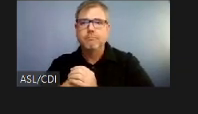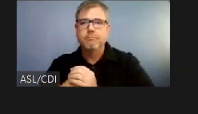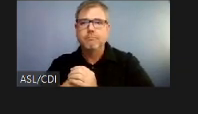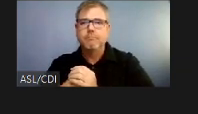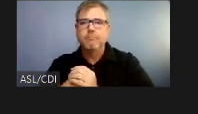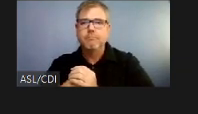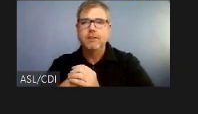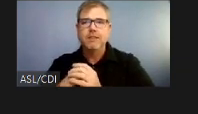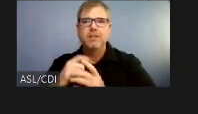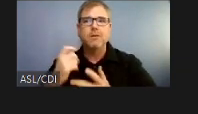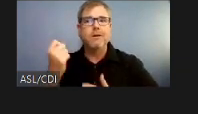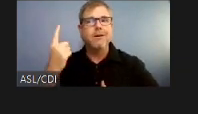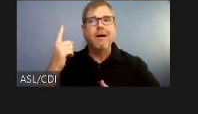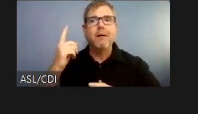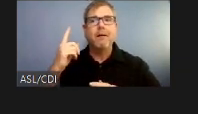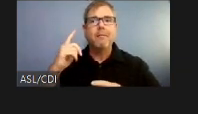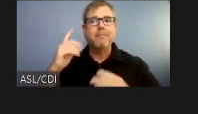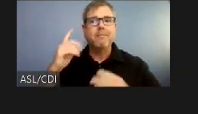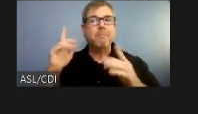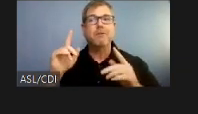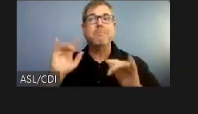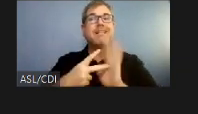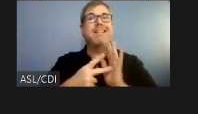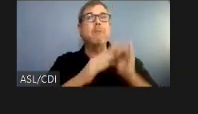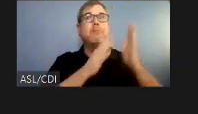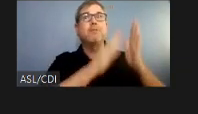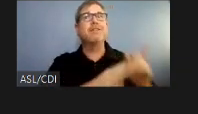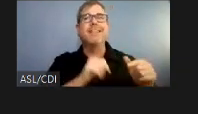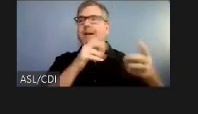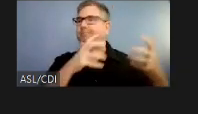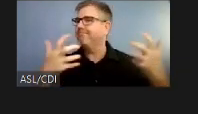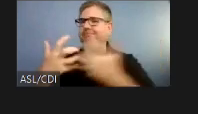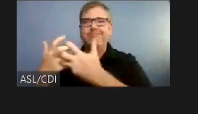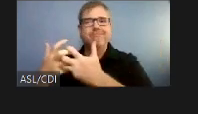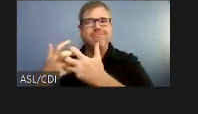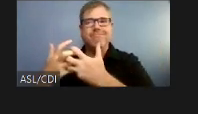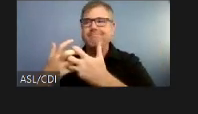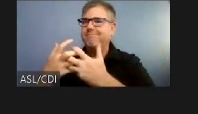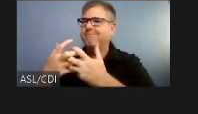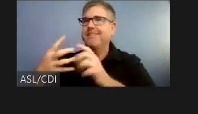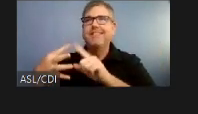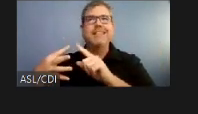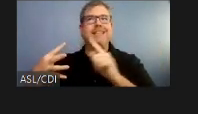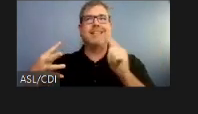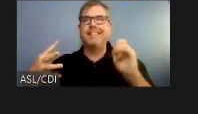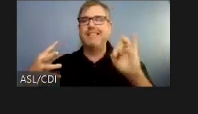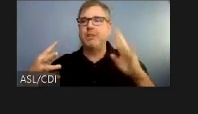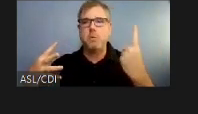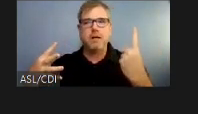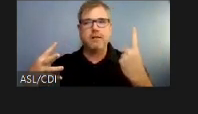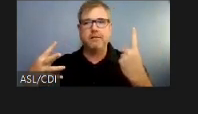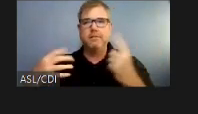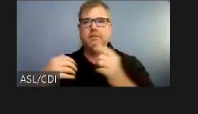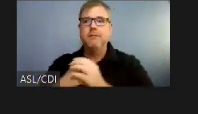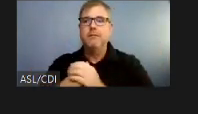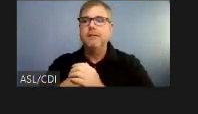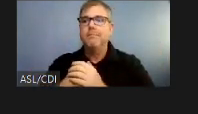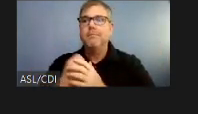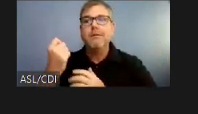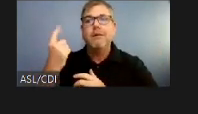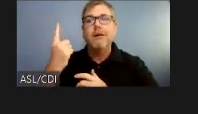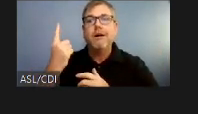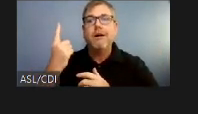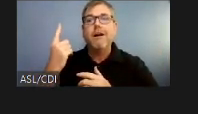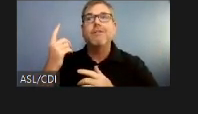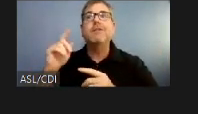75. But it looks like that person would be in the tier 2, and I think especially